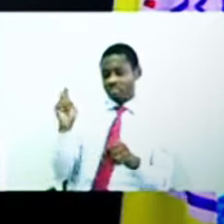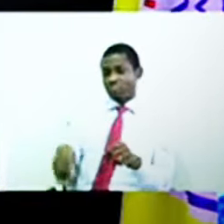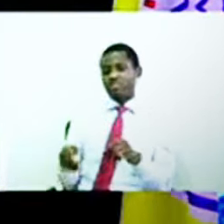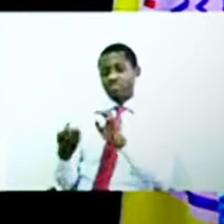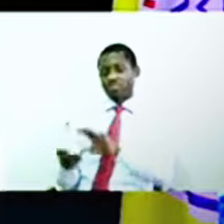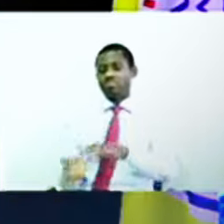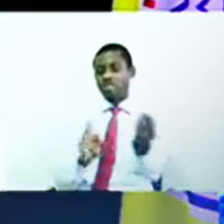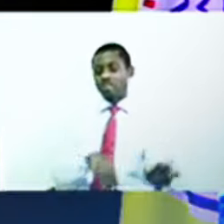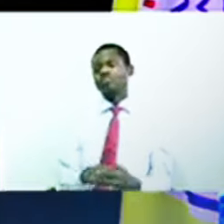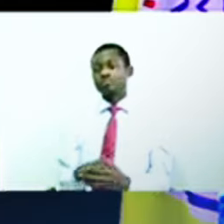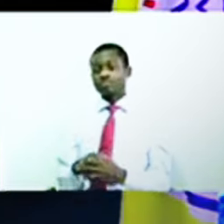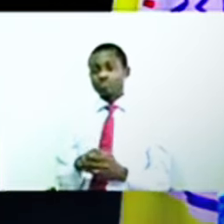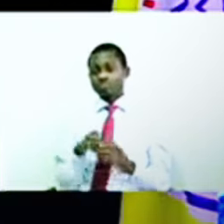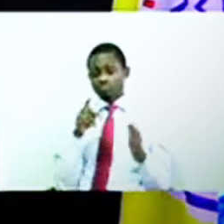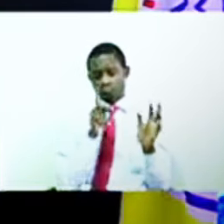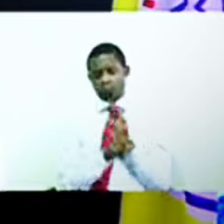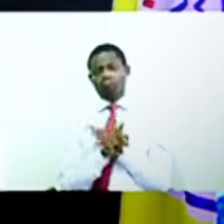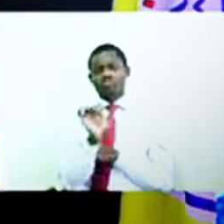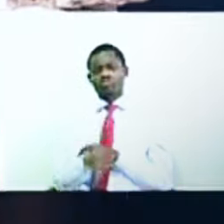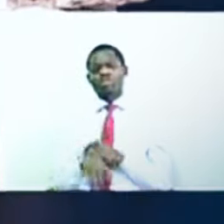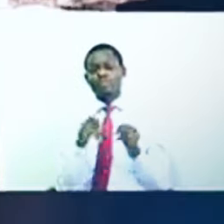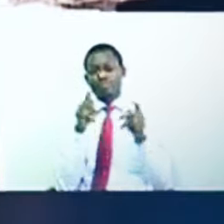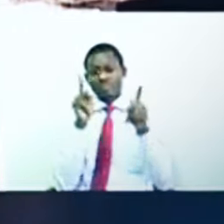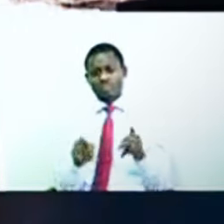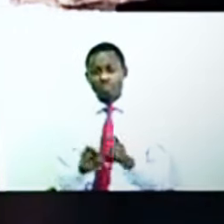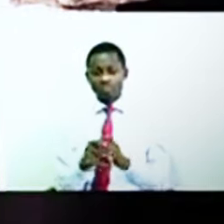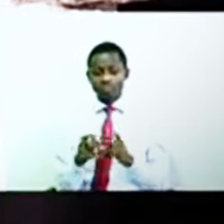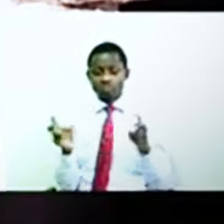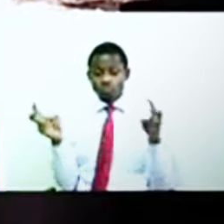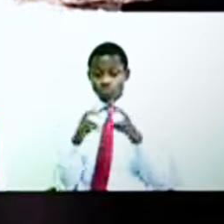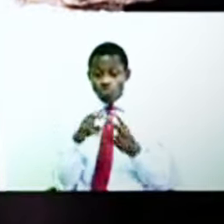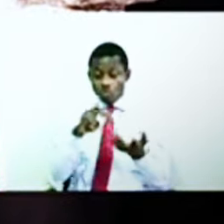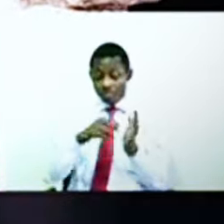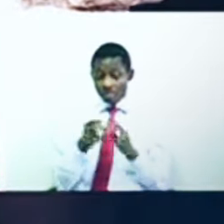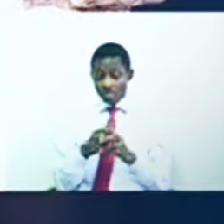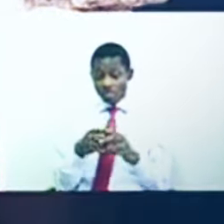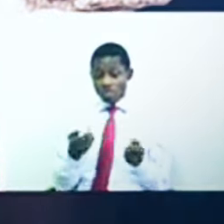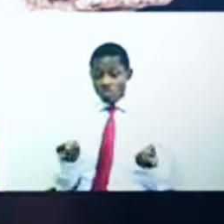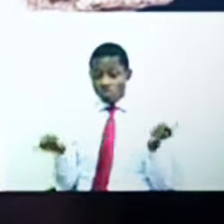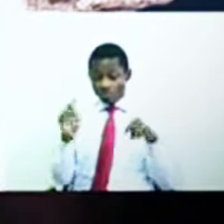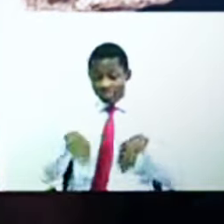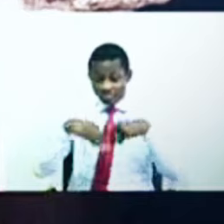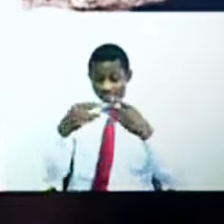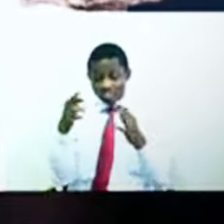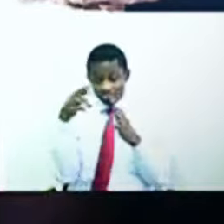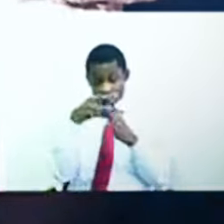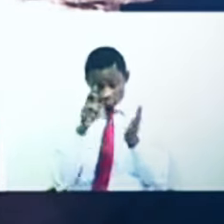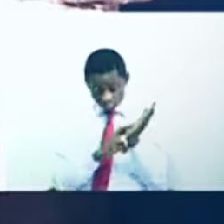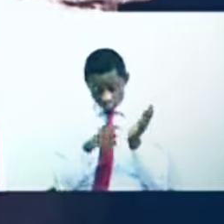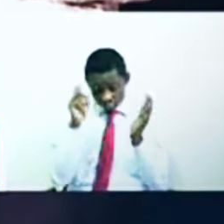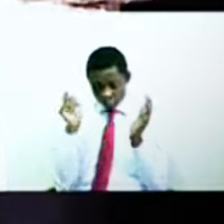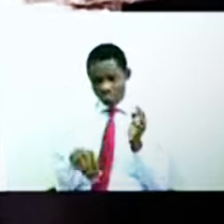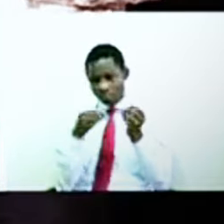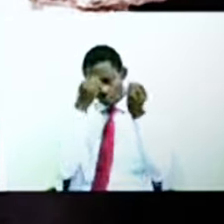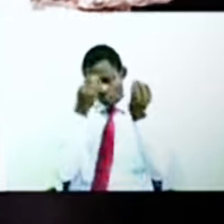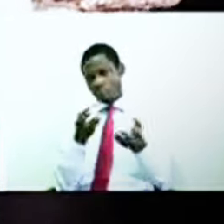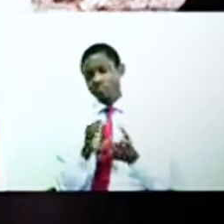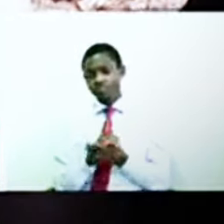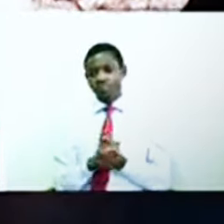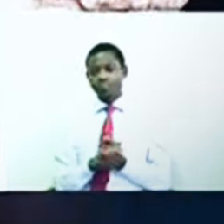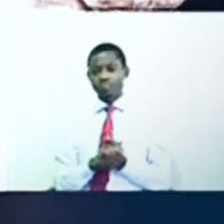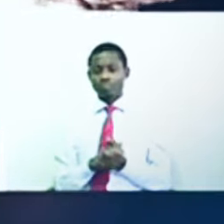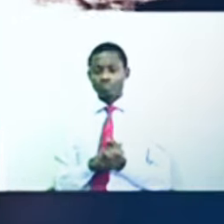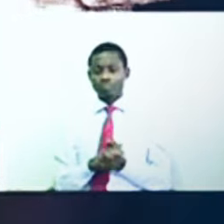ahantansem na orintie osofo a ogina hosom ewrade wonyankopon ana atemufo no sanipa no onwu eti